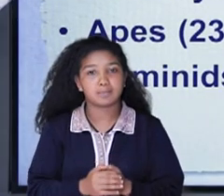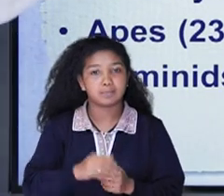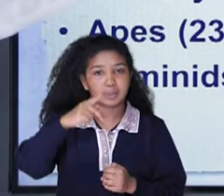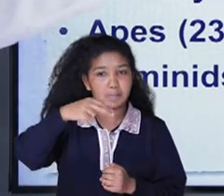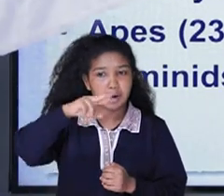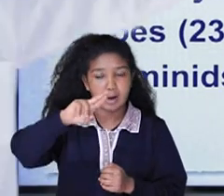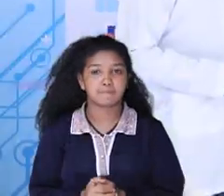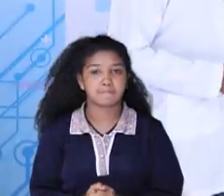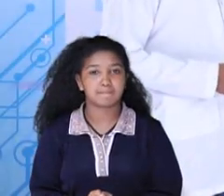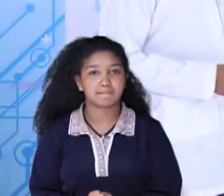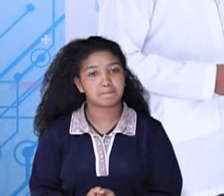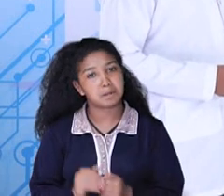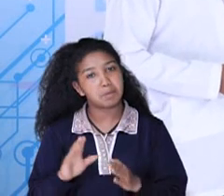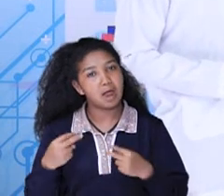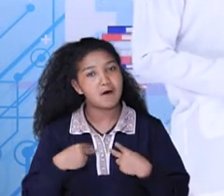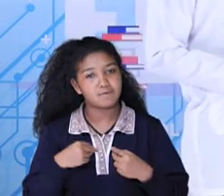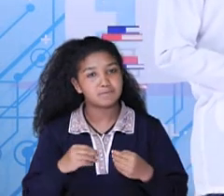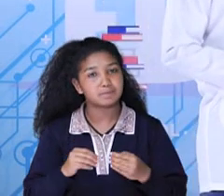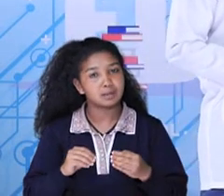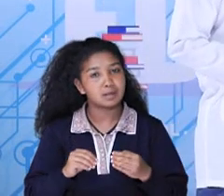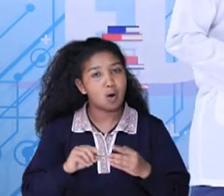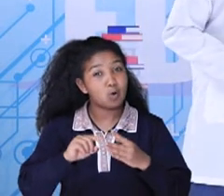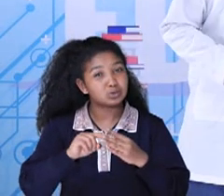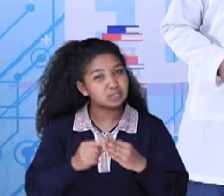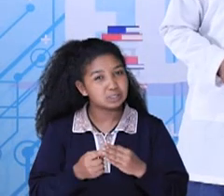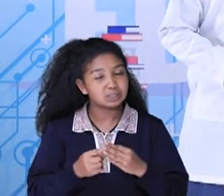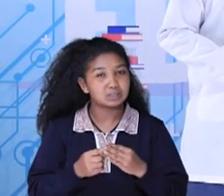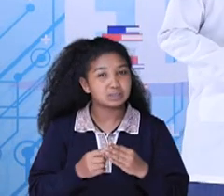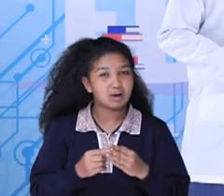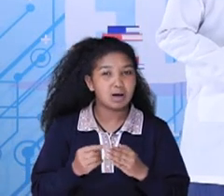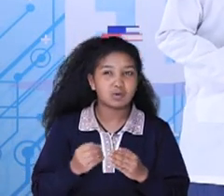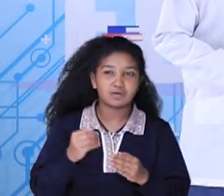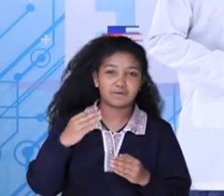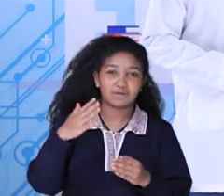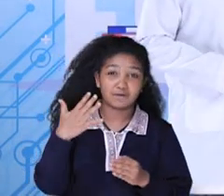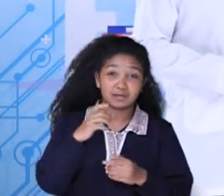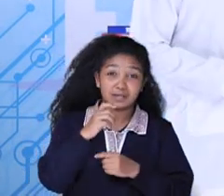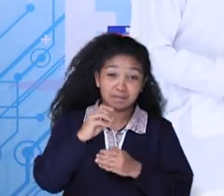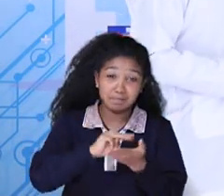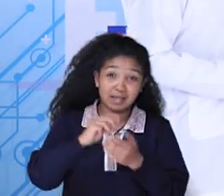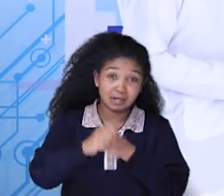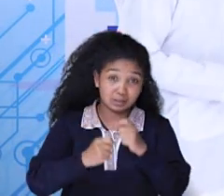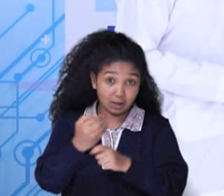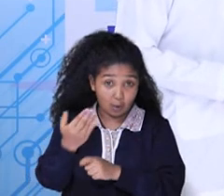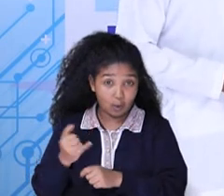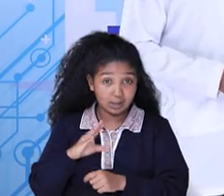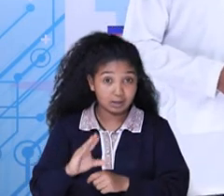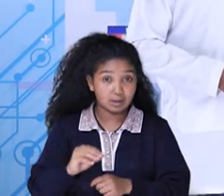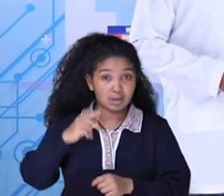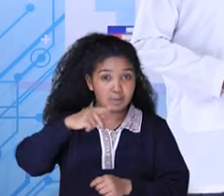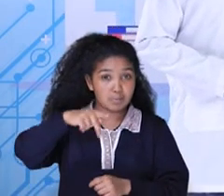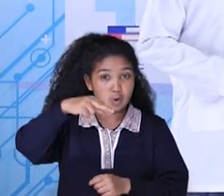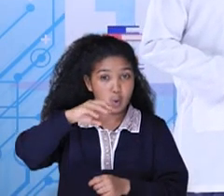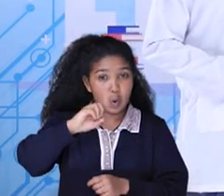Primates, early primates may have originated around 50 million years ago, and